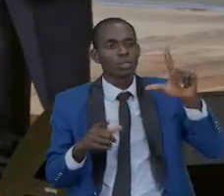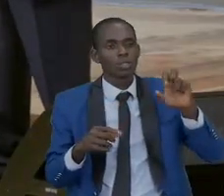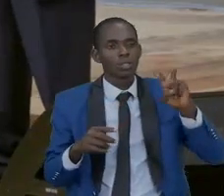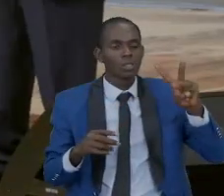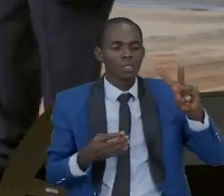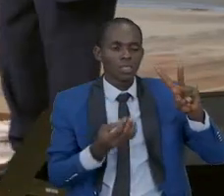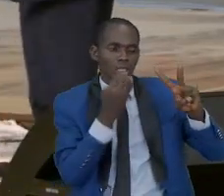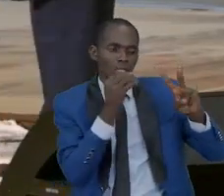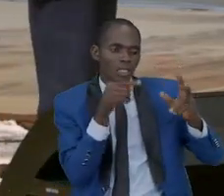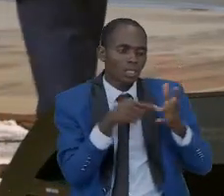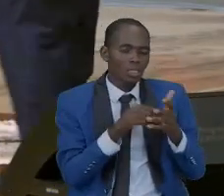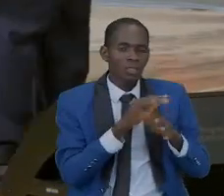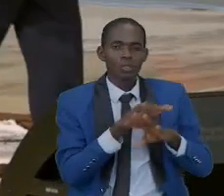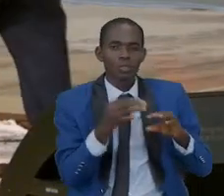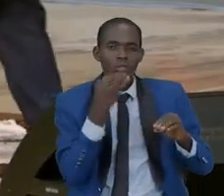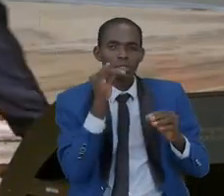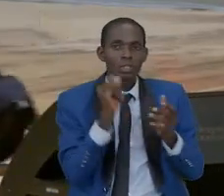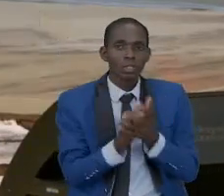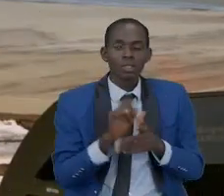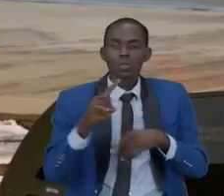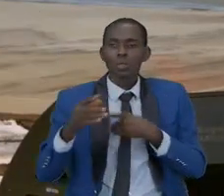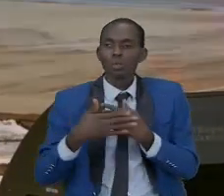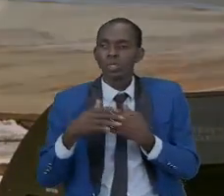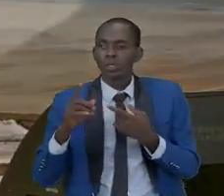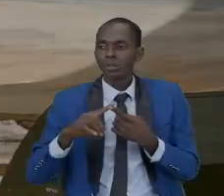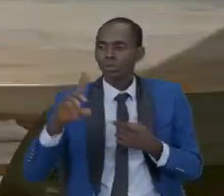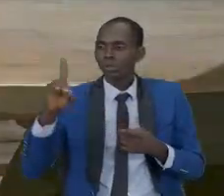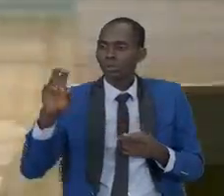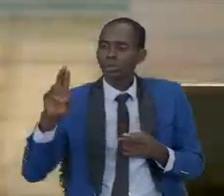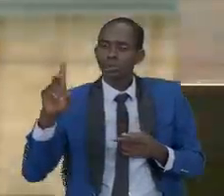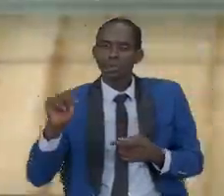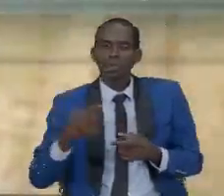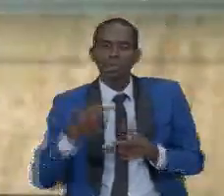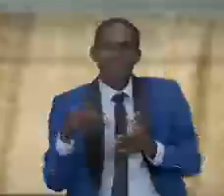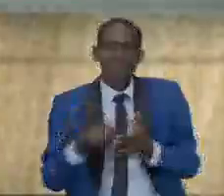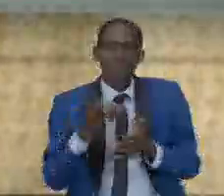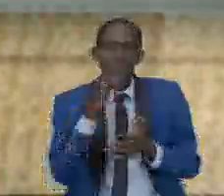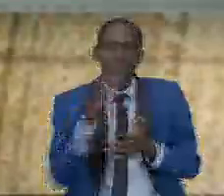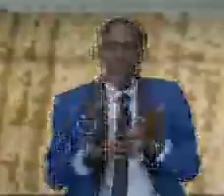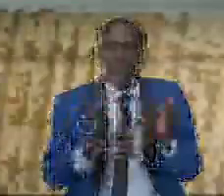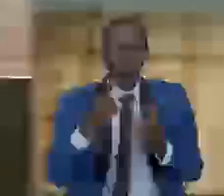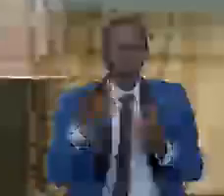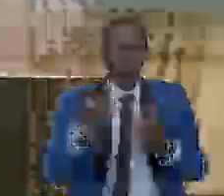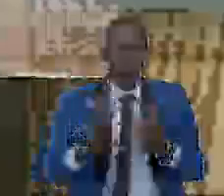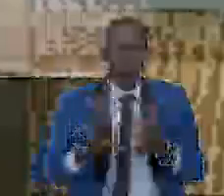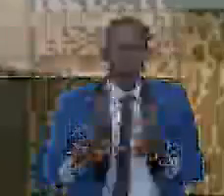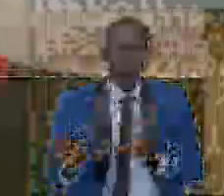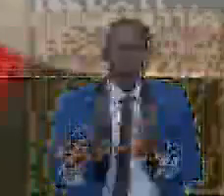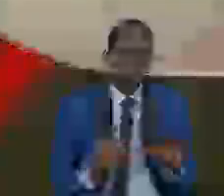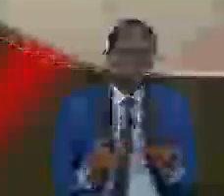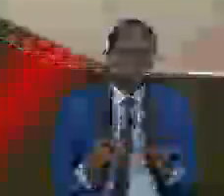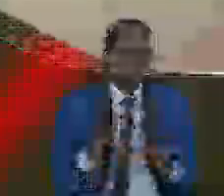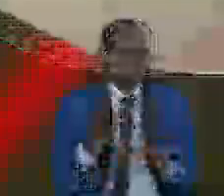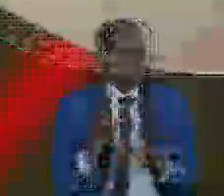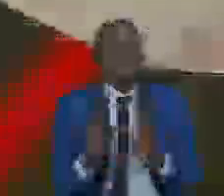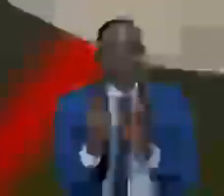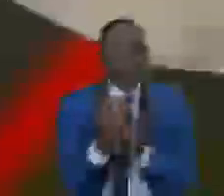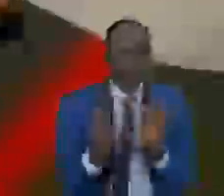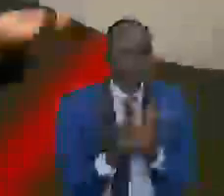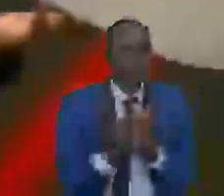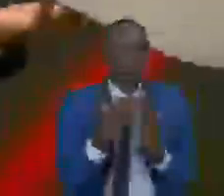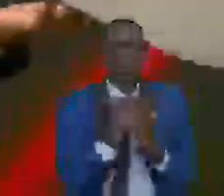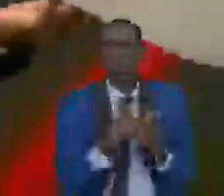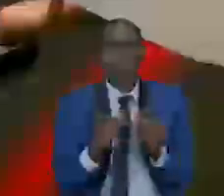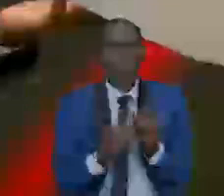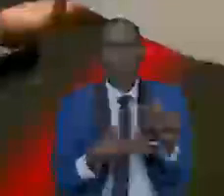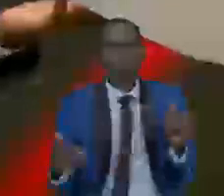don't eat that and go back to Deuteronomy here is what you have to do the statues and the laws and everything